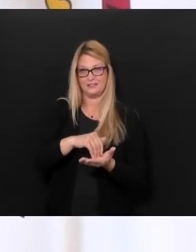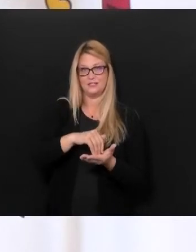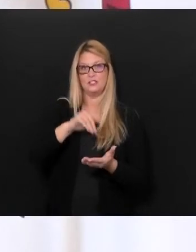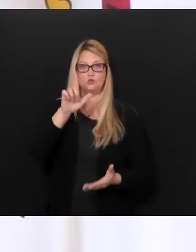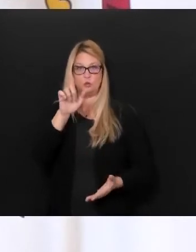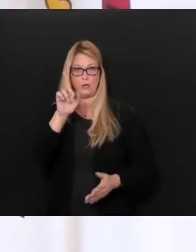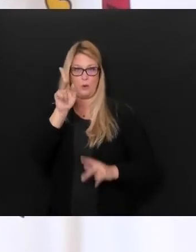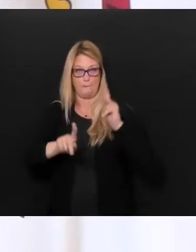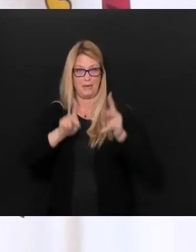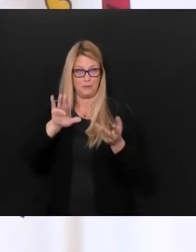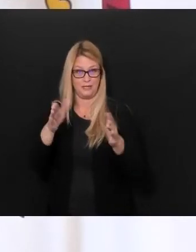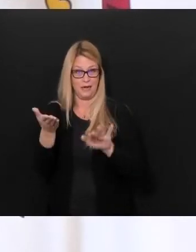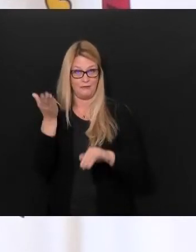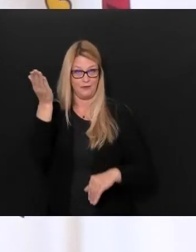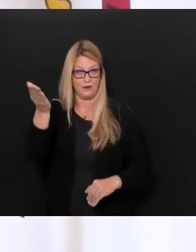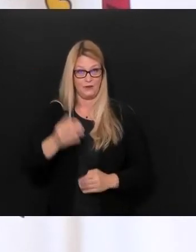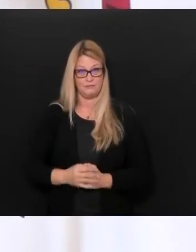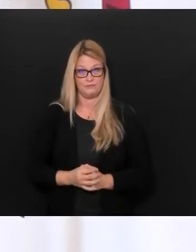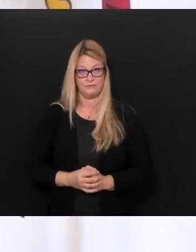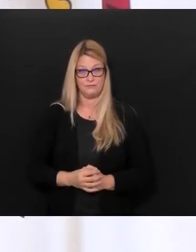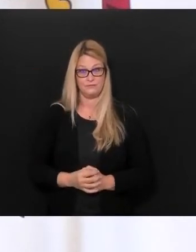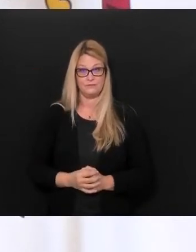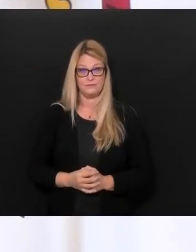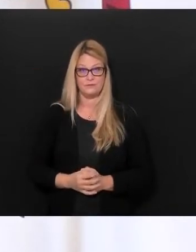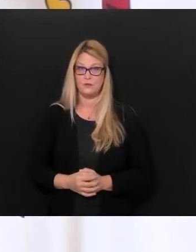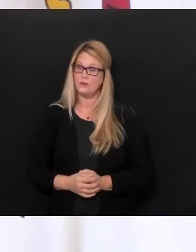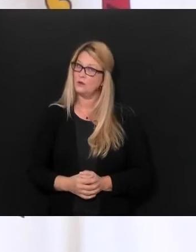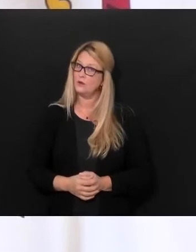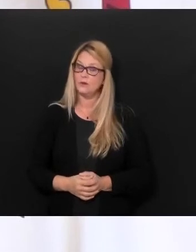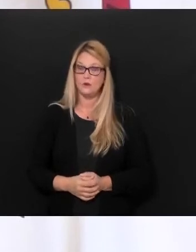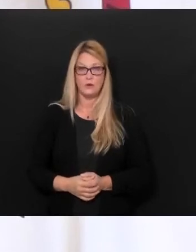11,021 people. And just think,